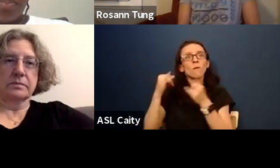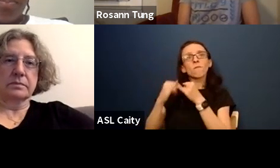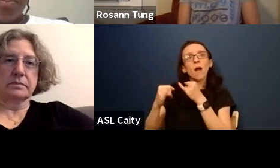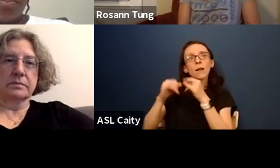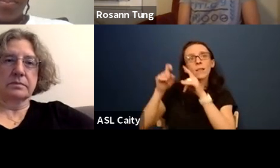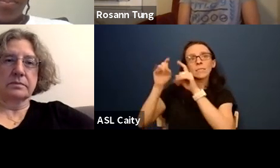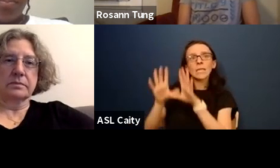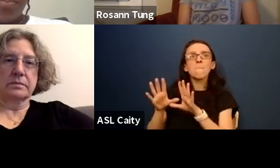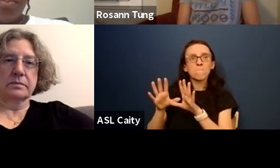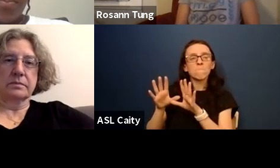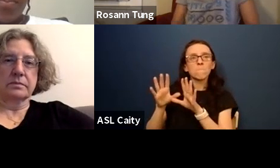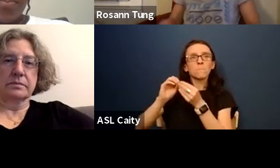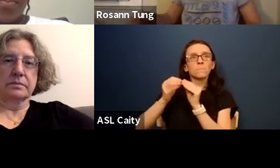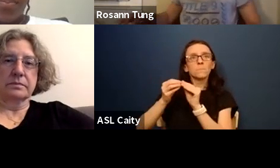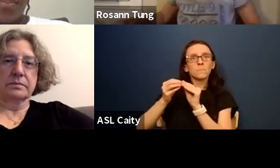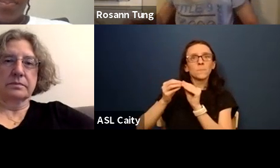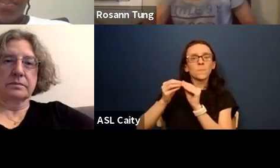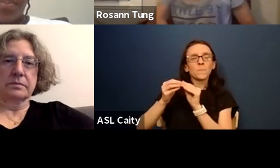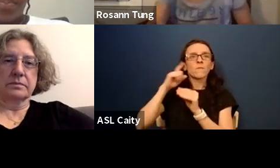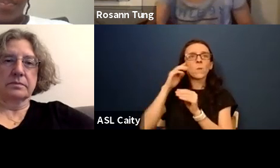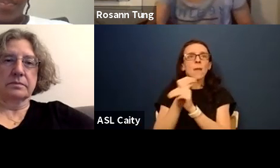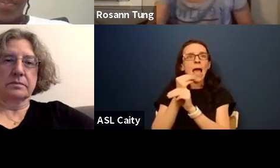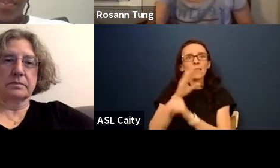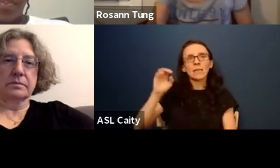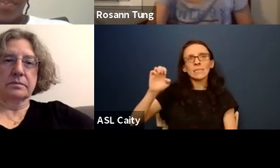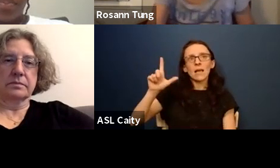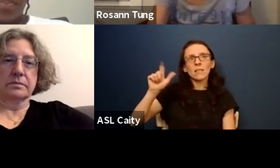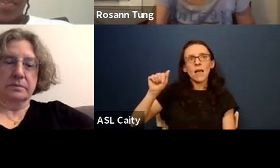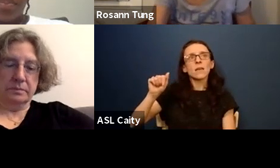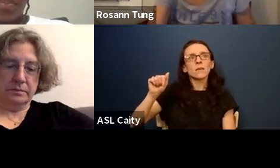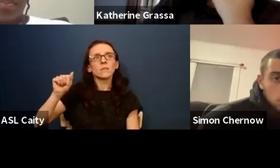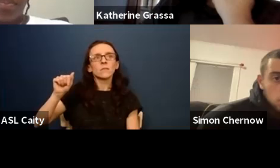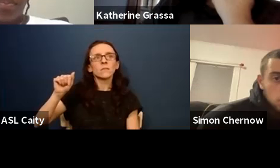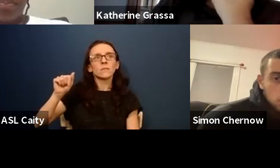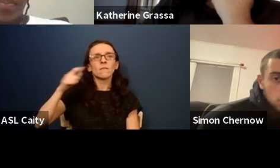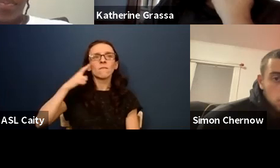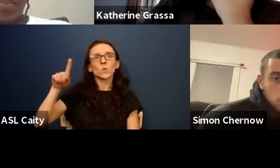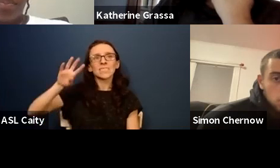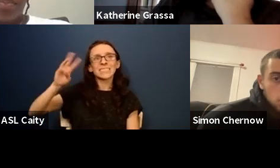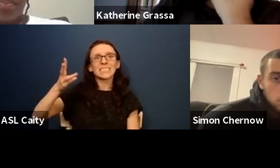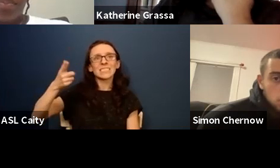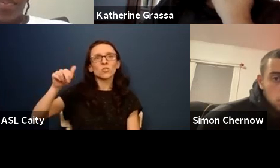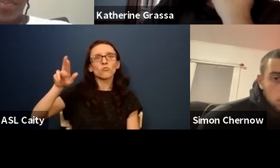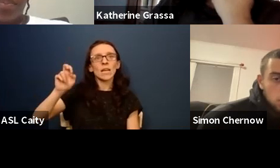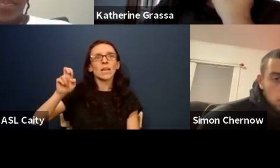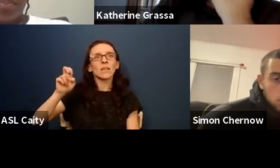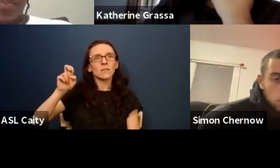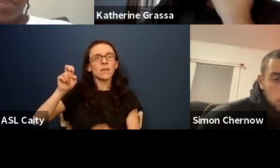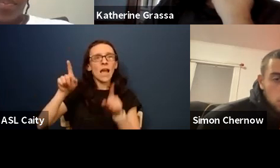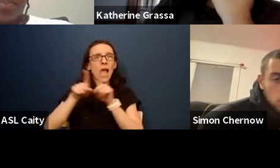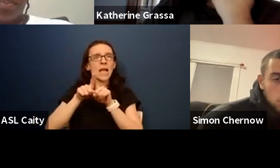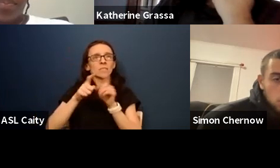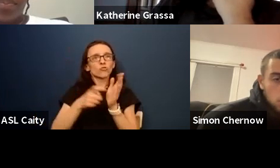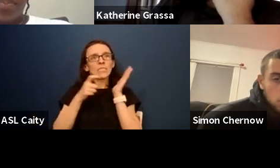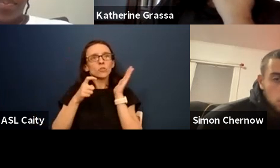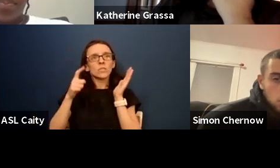exams in math and ELA in sixth grade as a criteria for